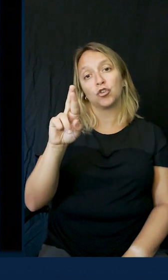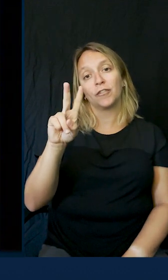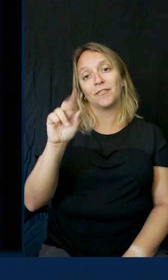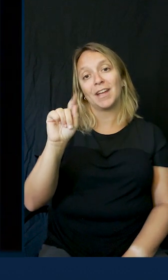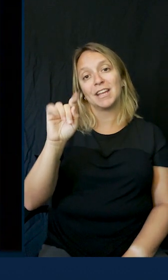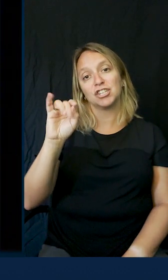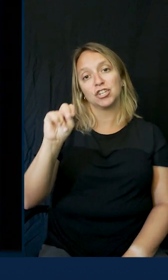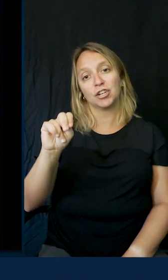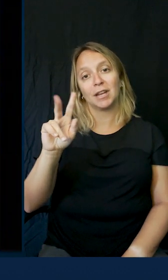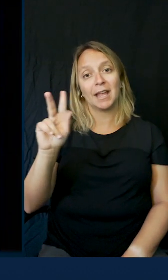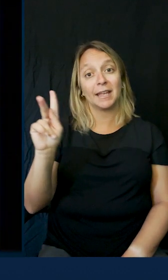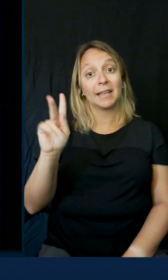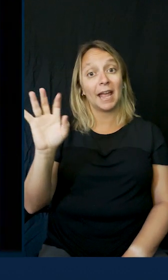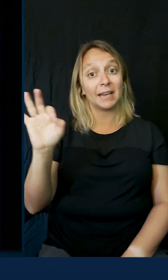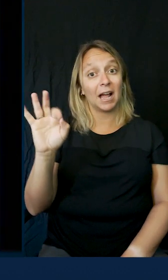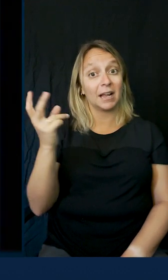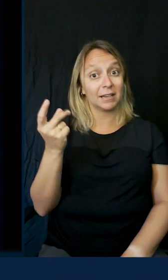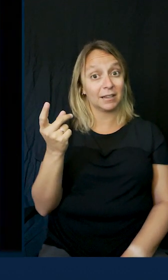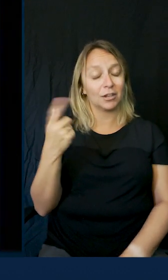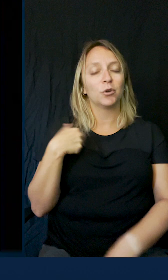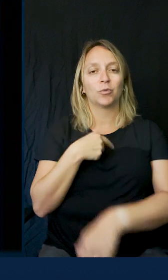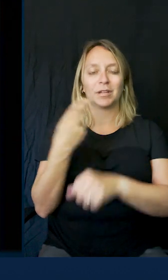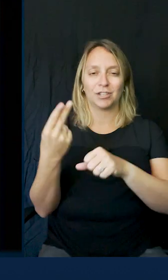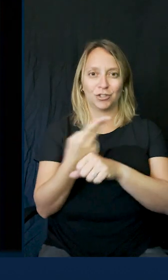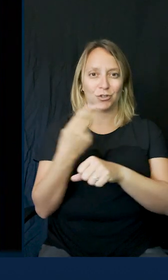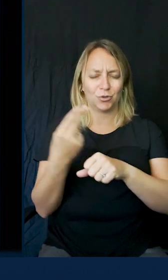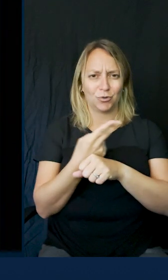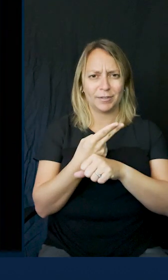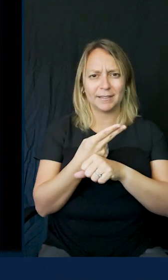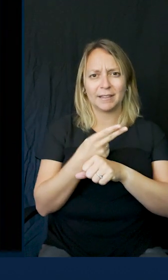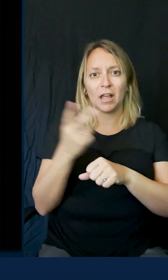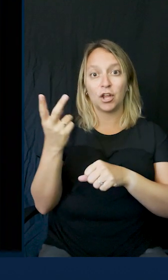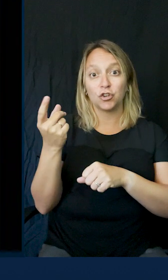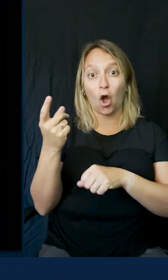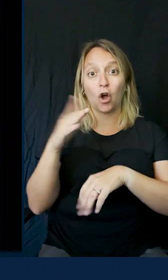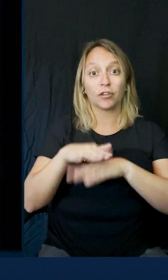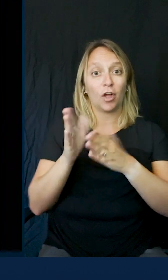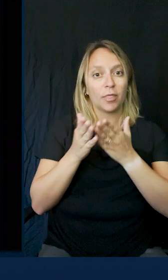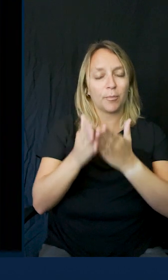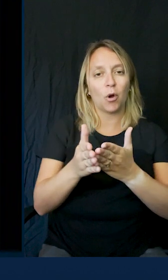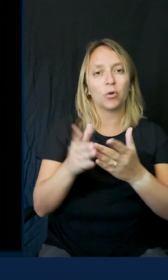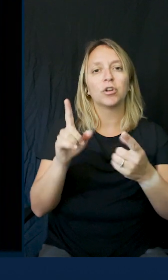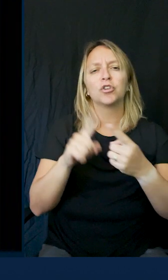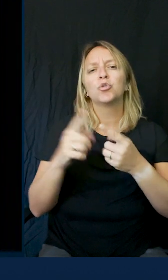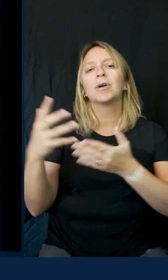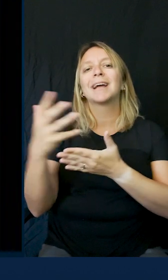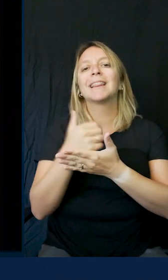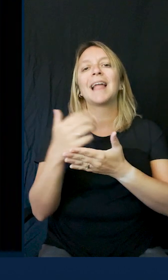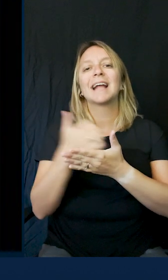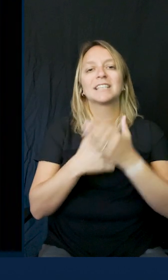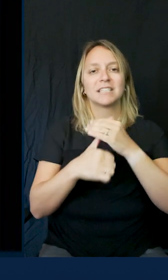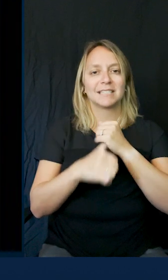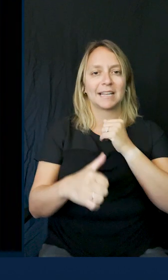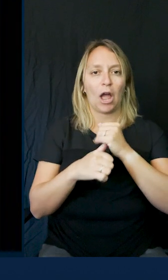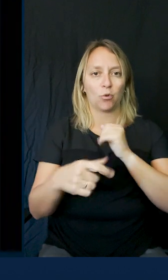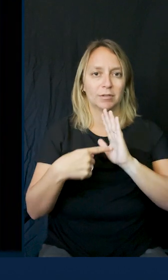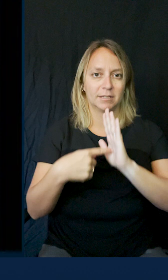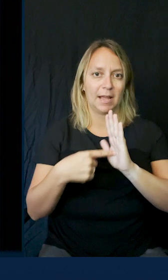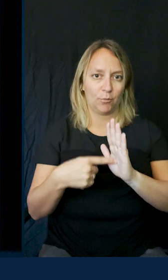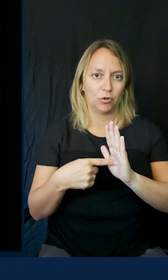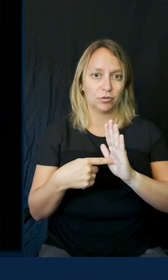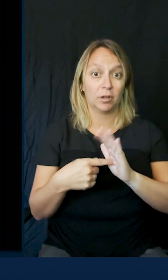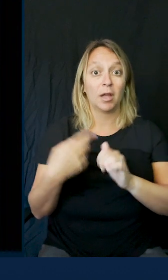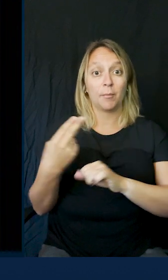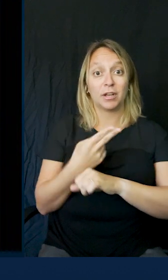utilize highly trained scat detection dogs on the front of our boat to be able to non-invasively collect scat samples. So by using